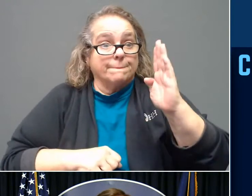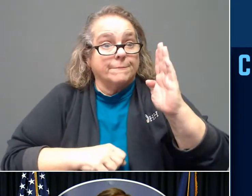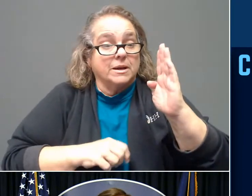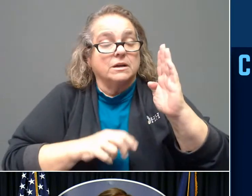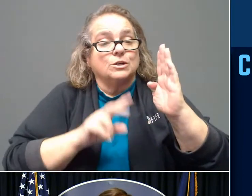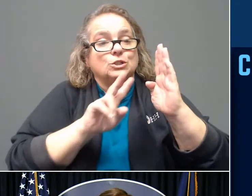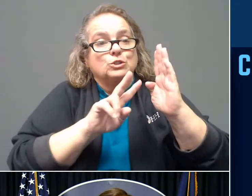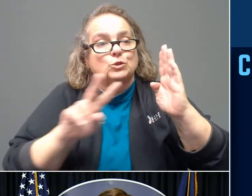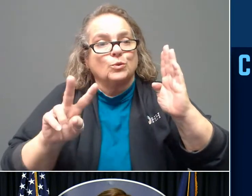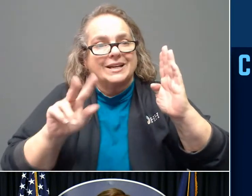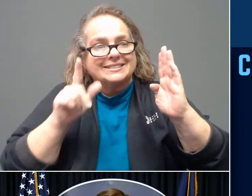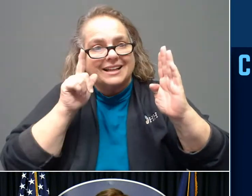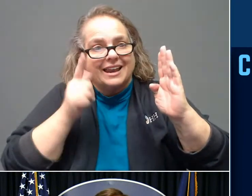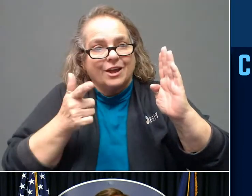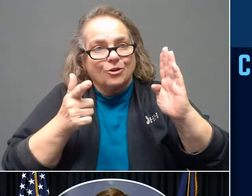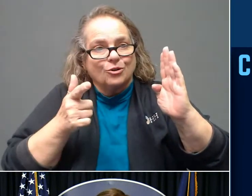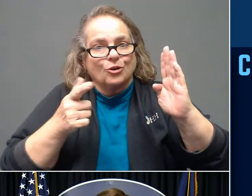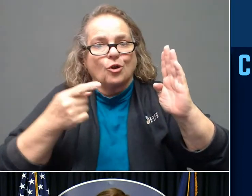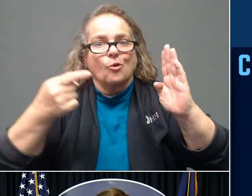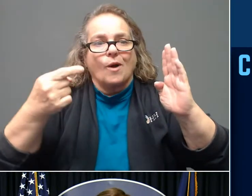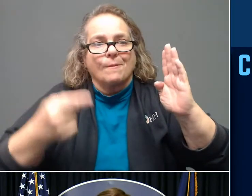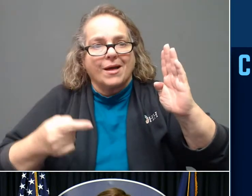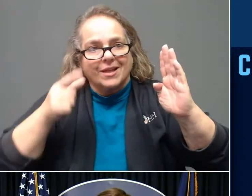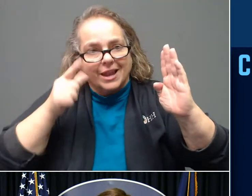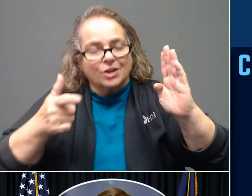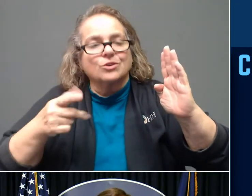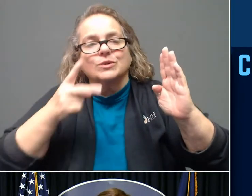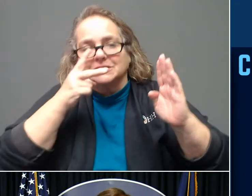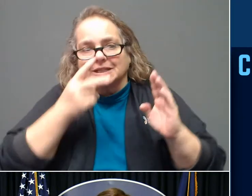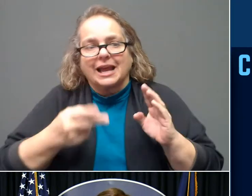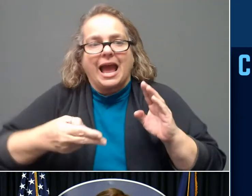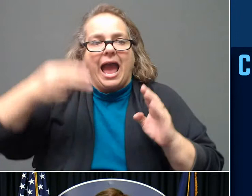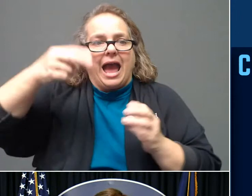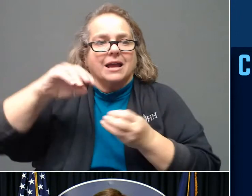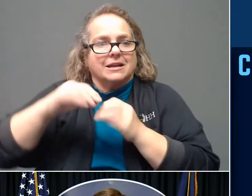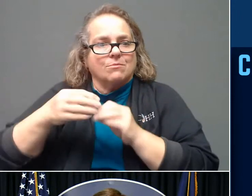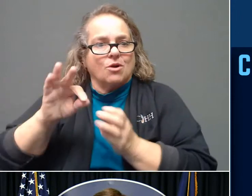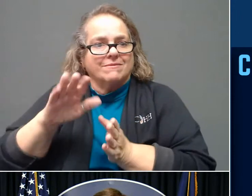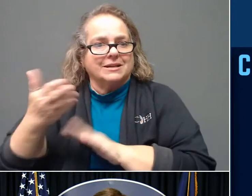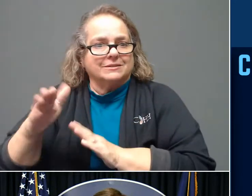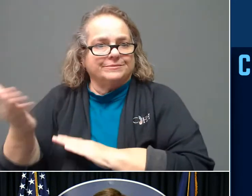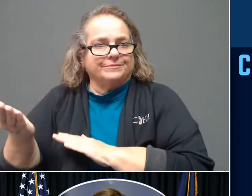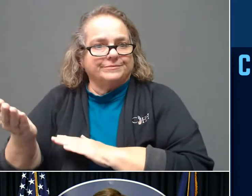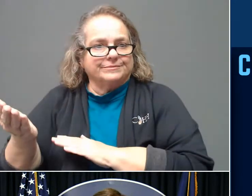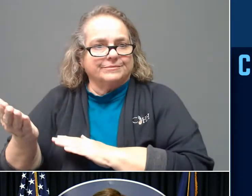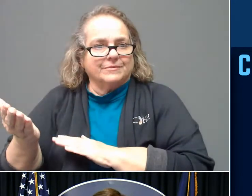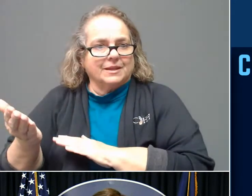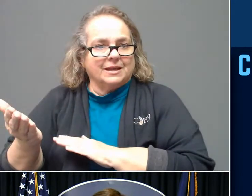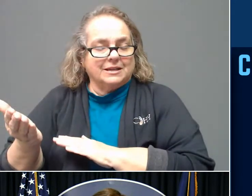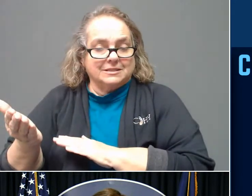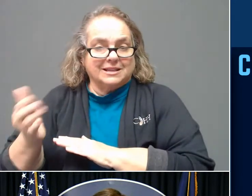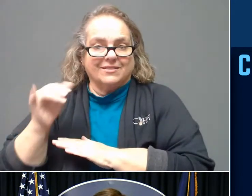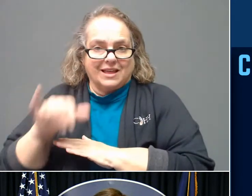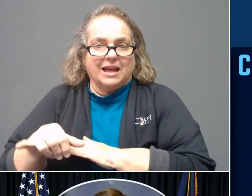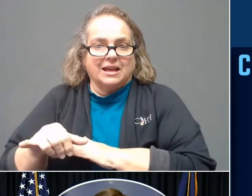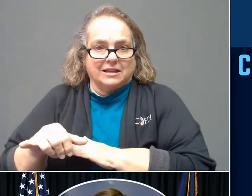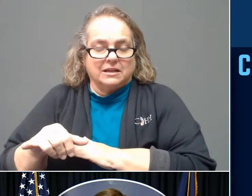you model out weeks after, then what we should be seeing if we are on